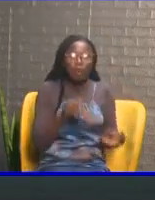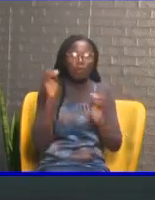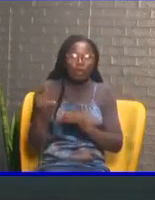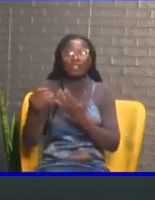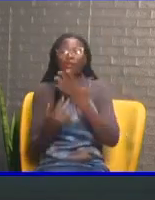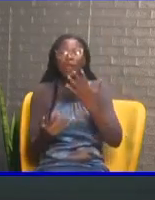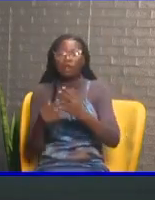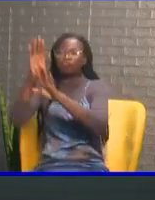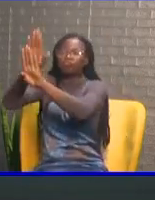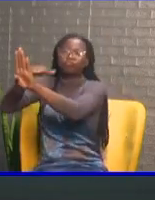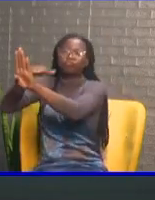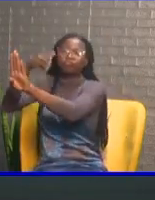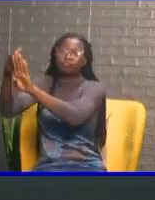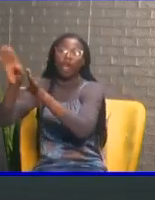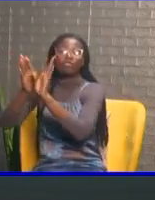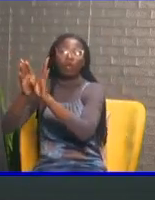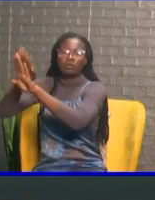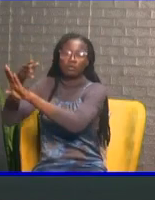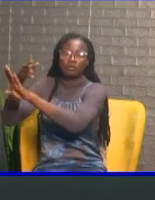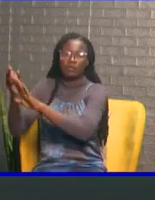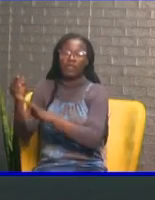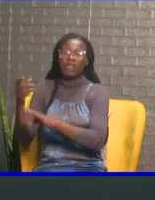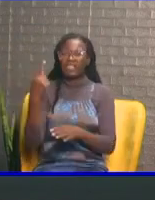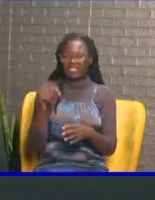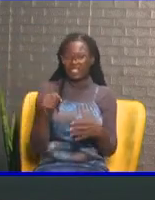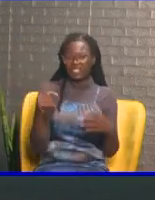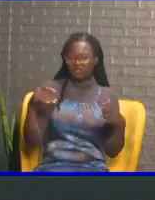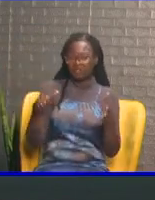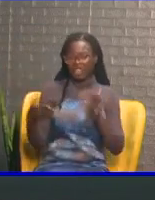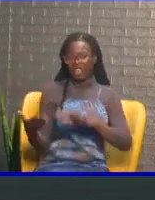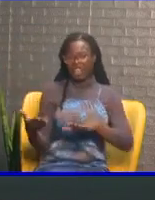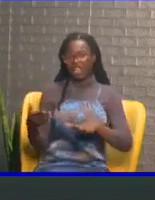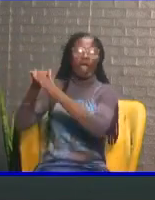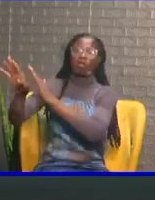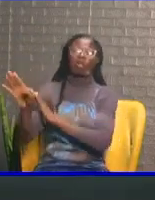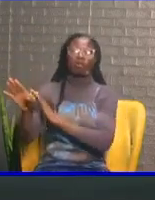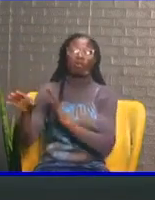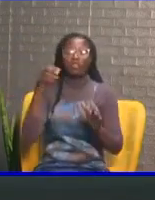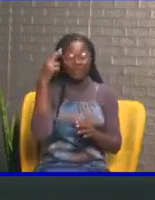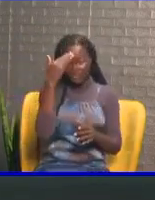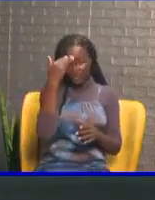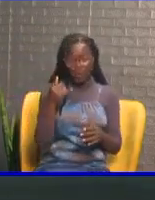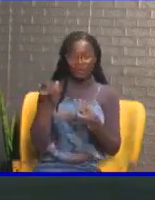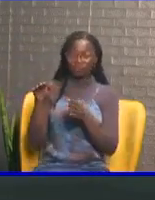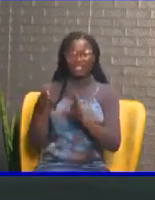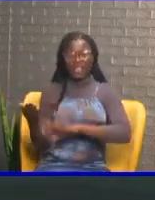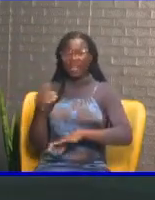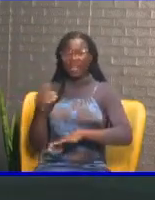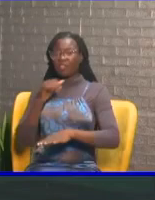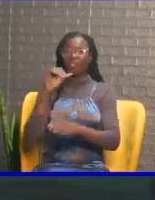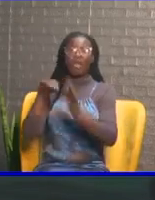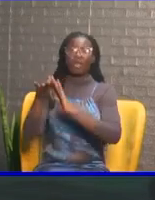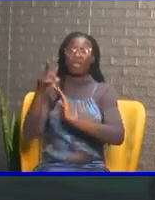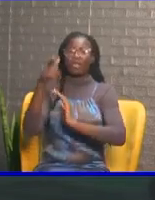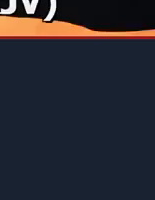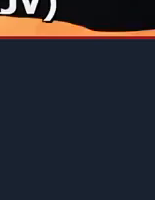The reason why the angel of death won't come in is because he says you have applied the blood, all right, to the doorpost there. Put it